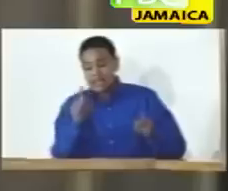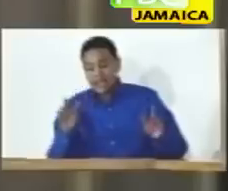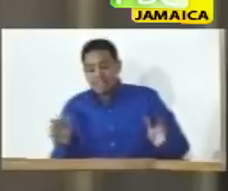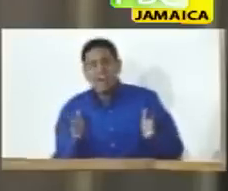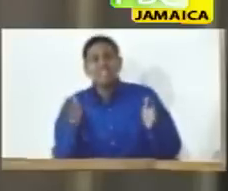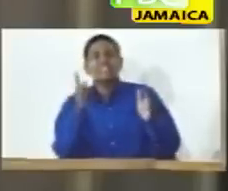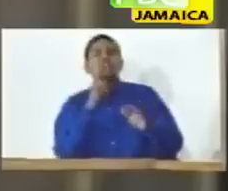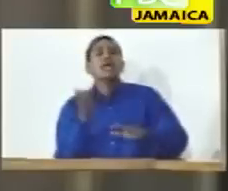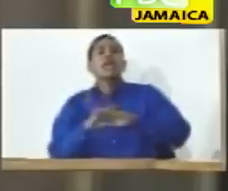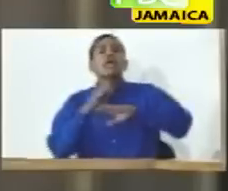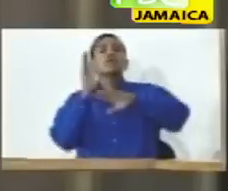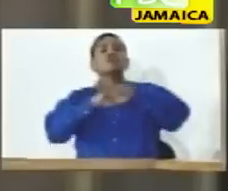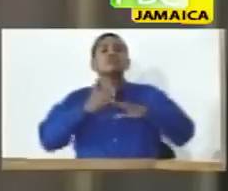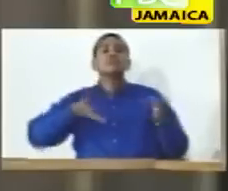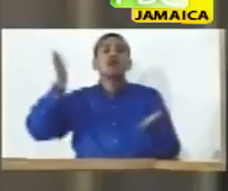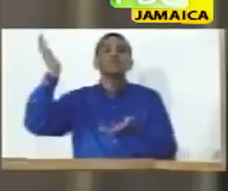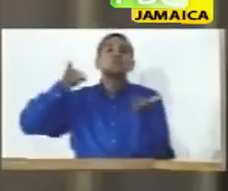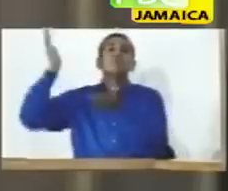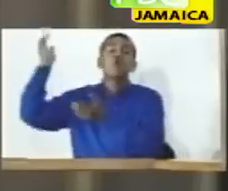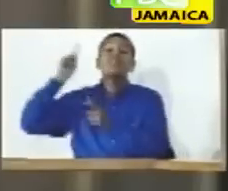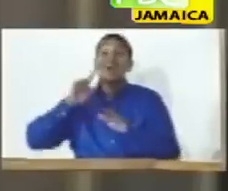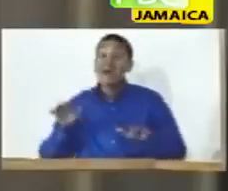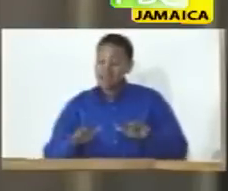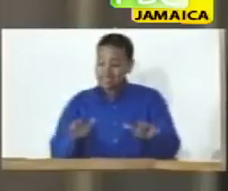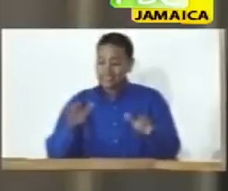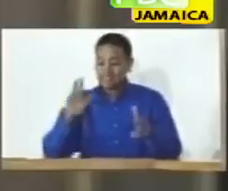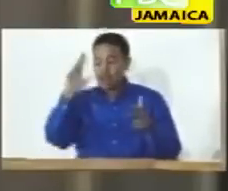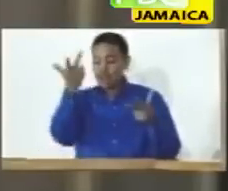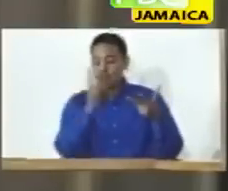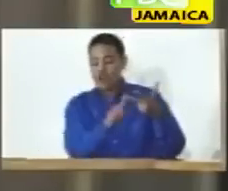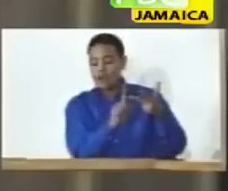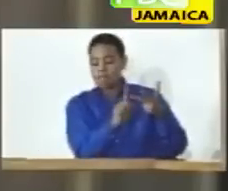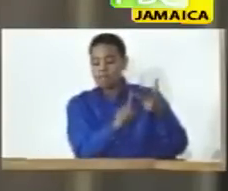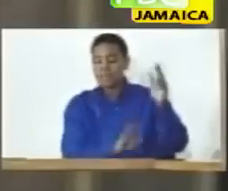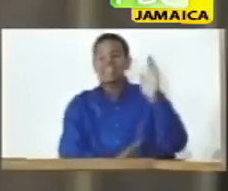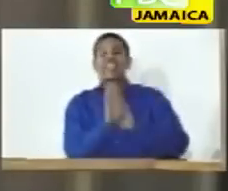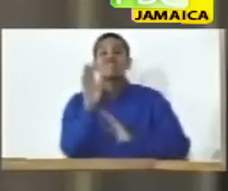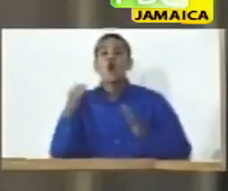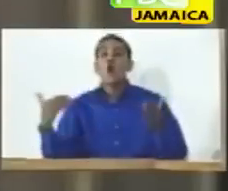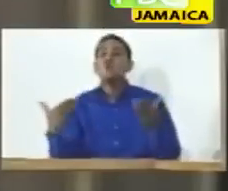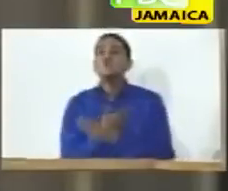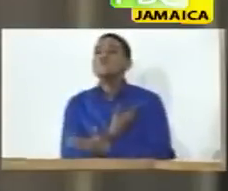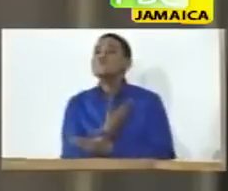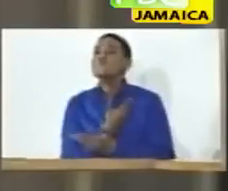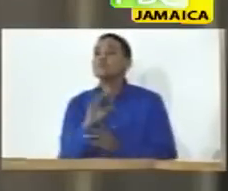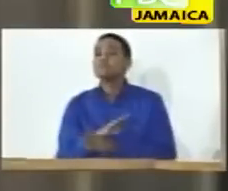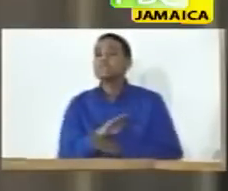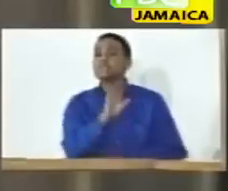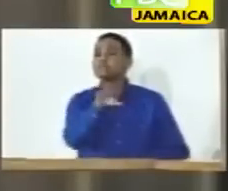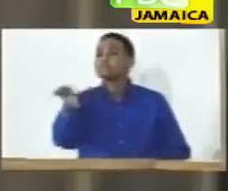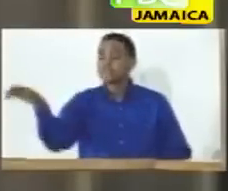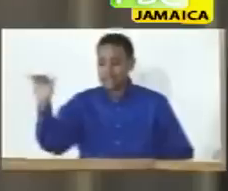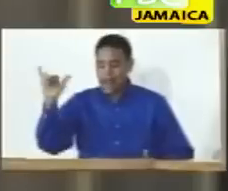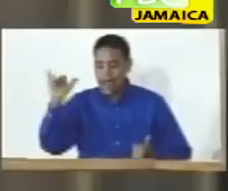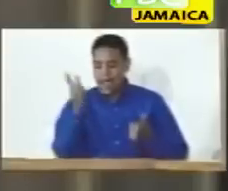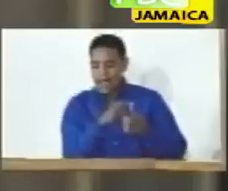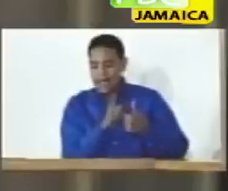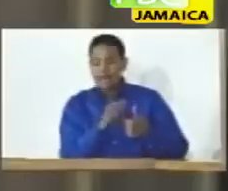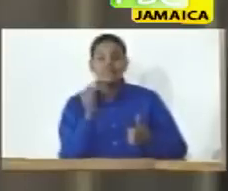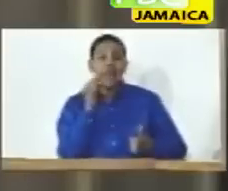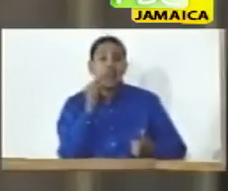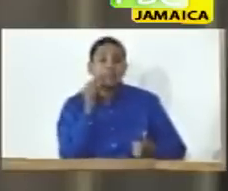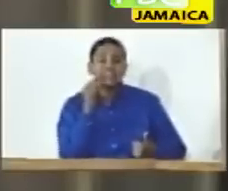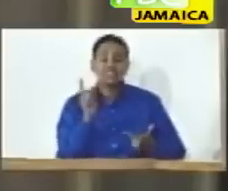increased export activity; and thirdly, the development of new industries such as